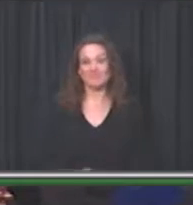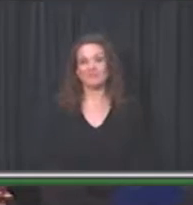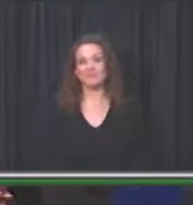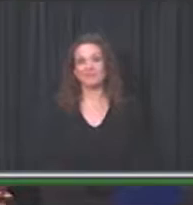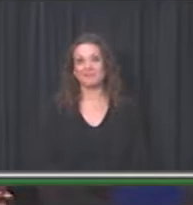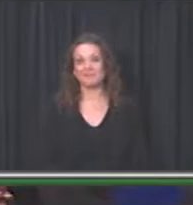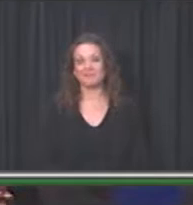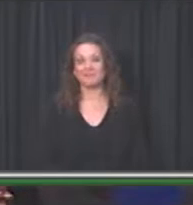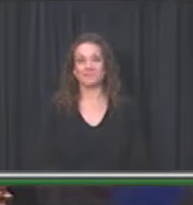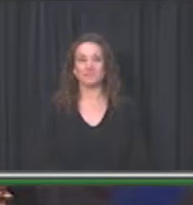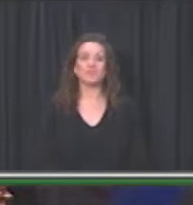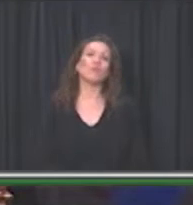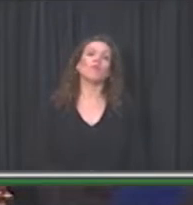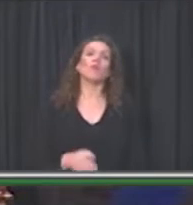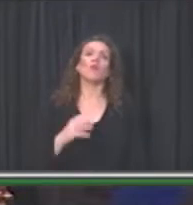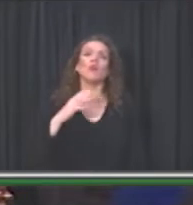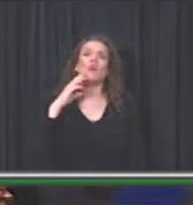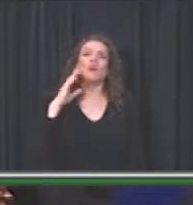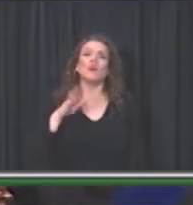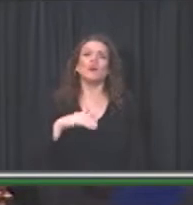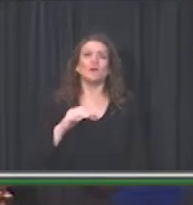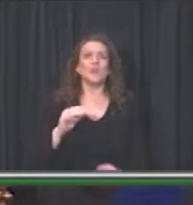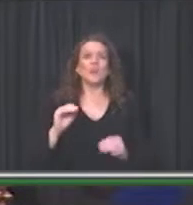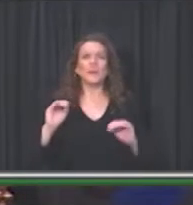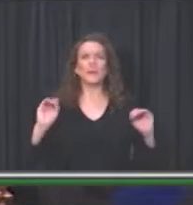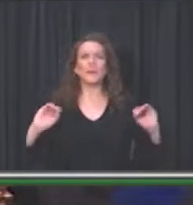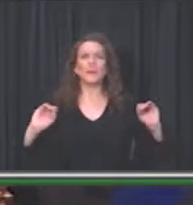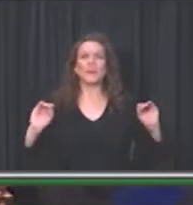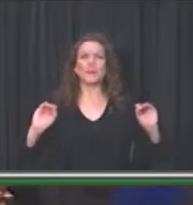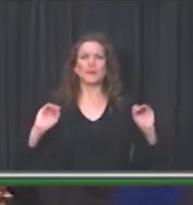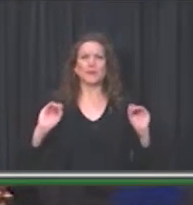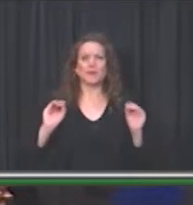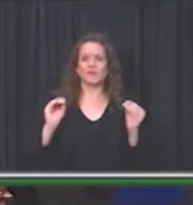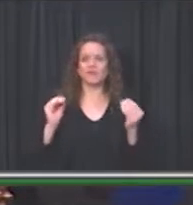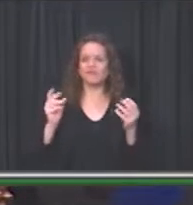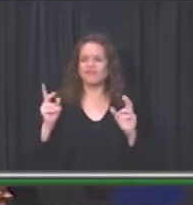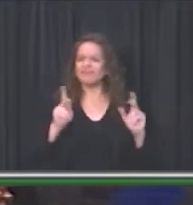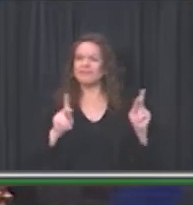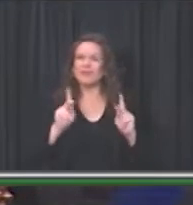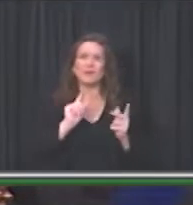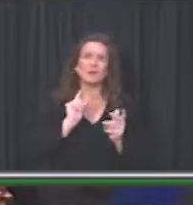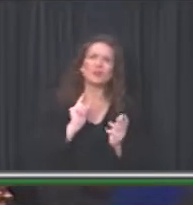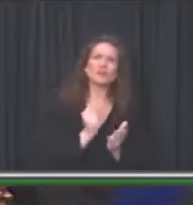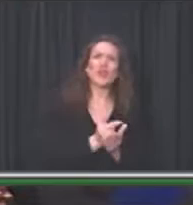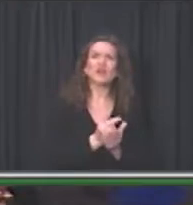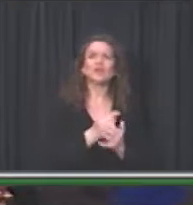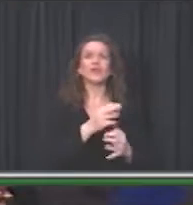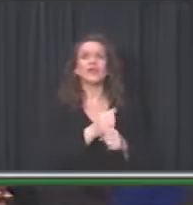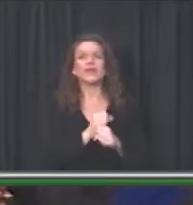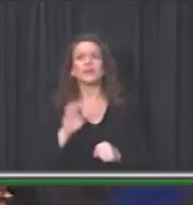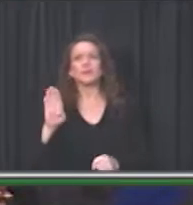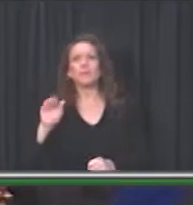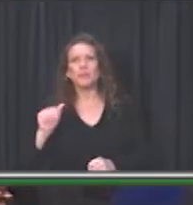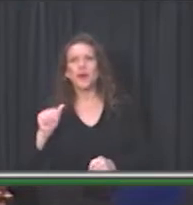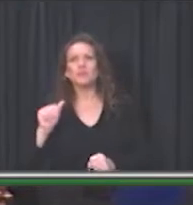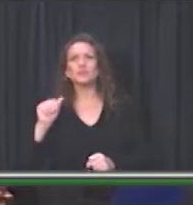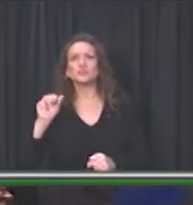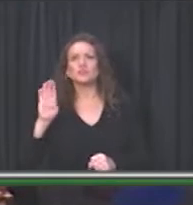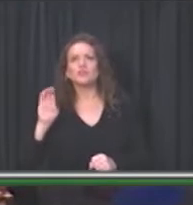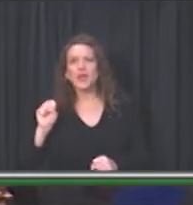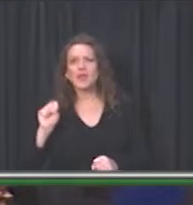No one graduates from college and gets a bachelor's degree. No one gets a master's